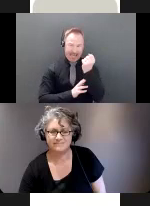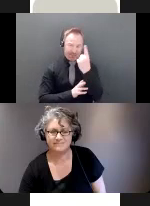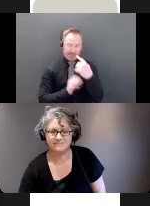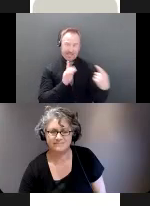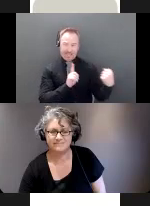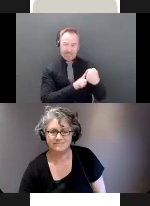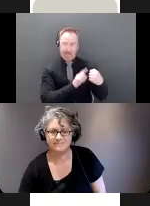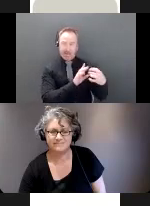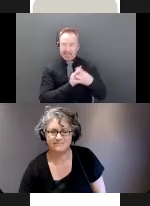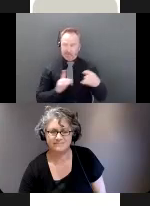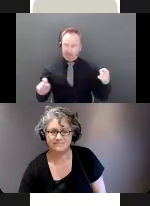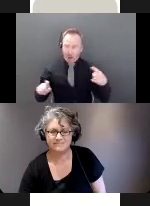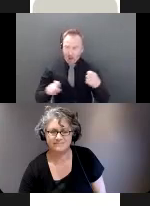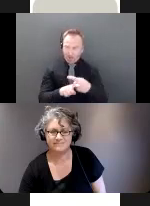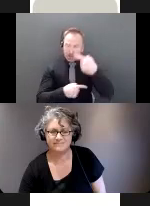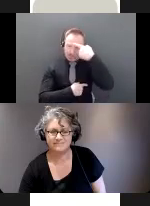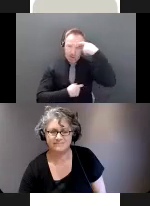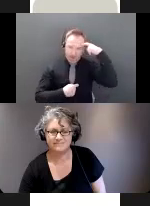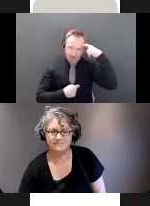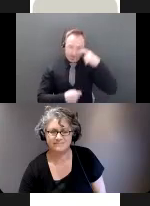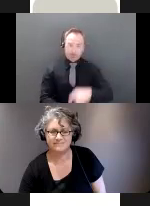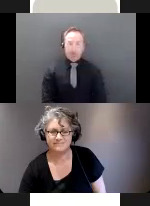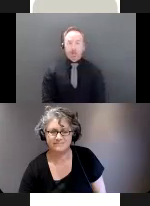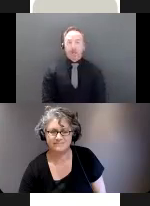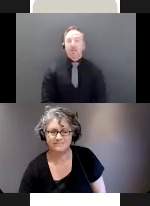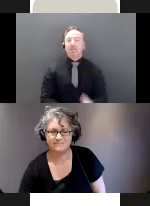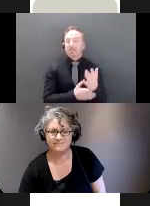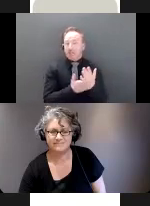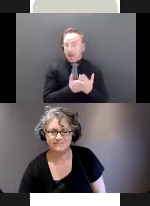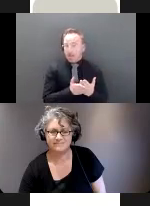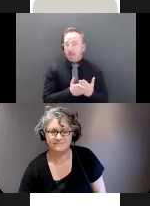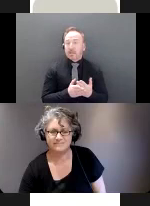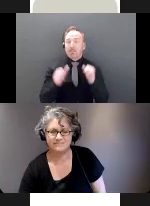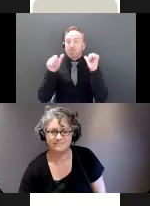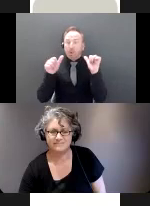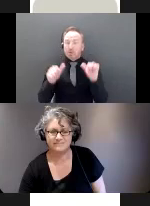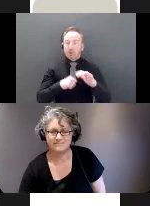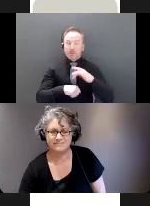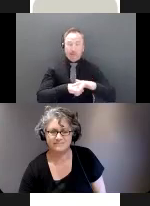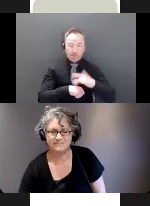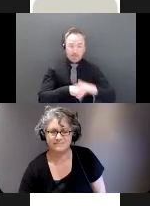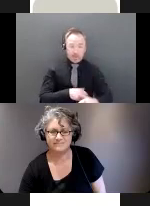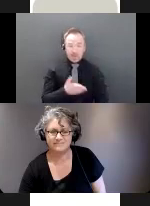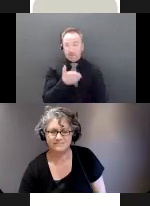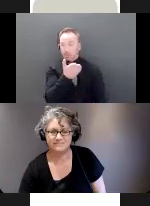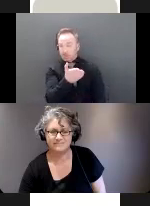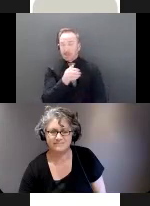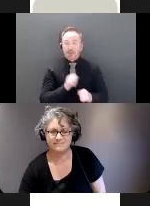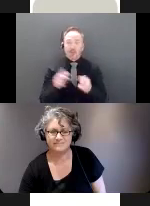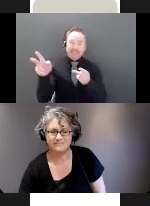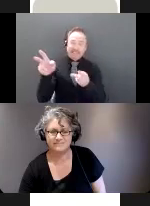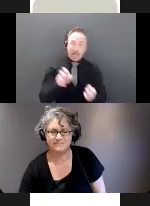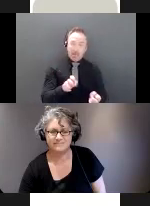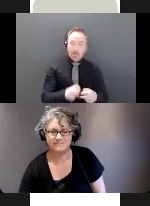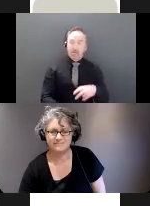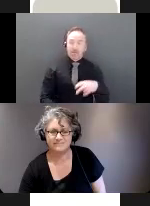especially. And then there's some posters available. We'll go to the next slide, and you can download the PDF of